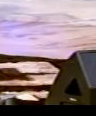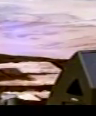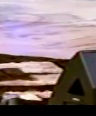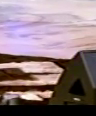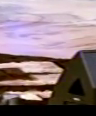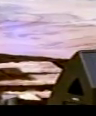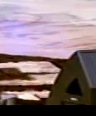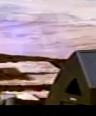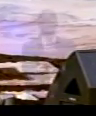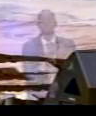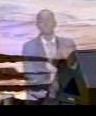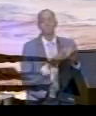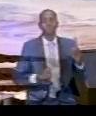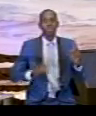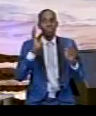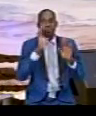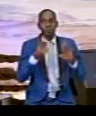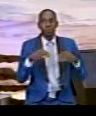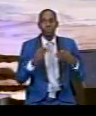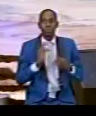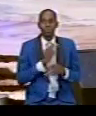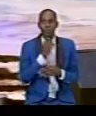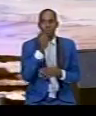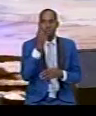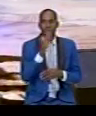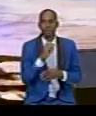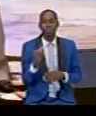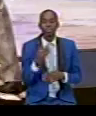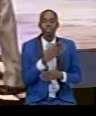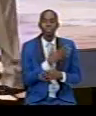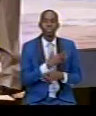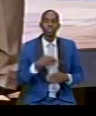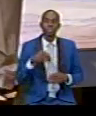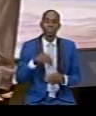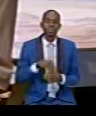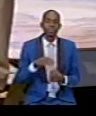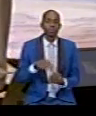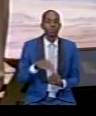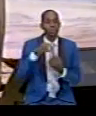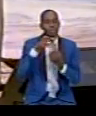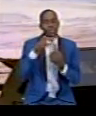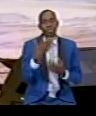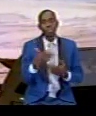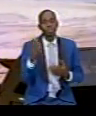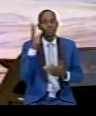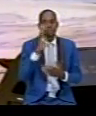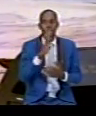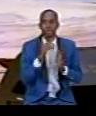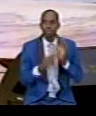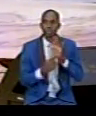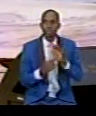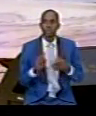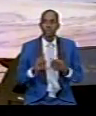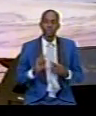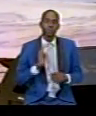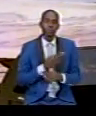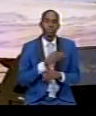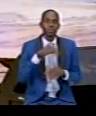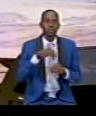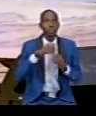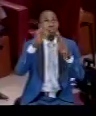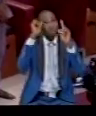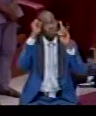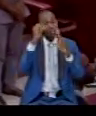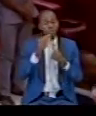us understanding in a peculiar things he reveals to us and his words in Jesus